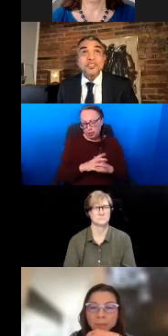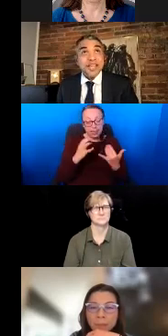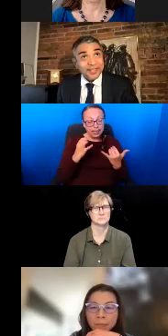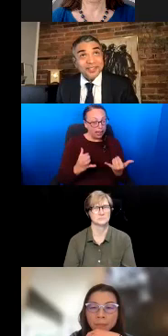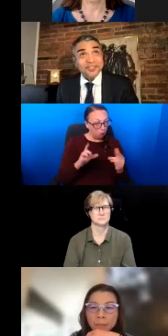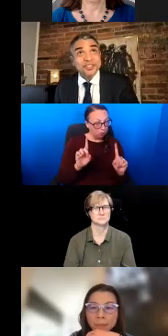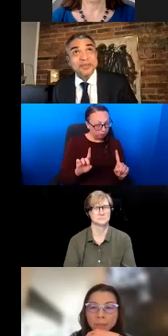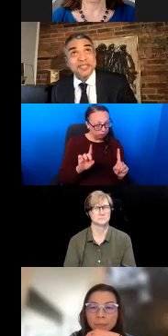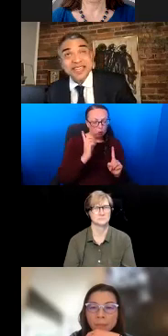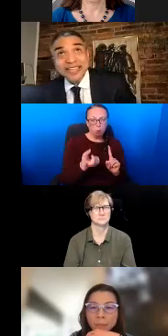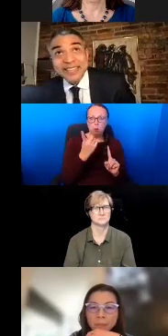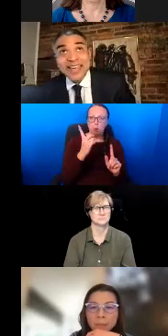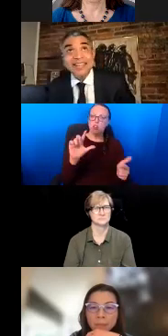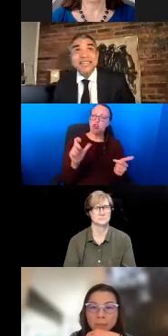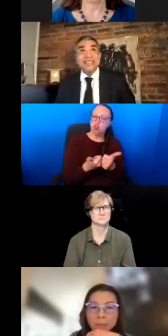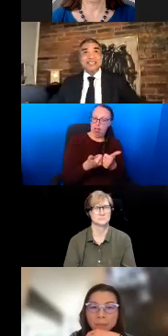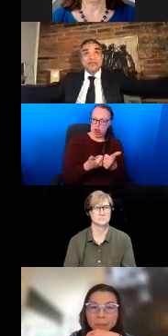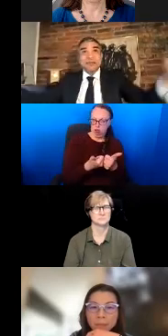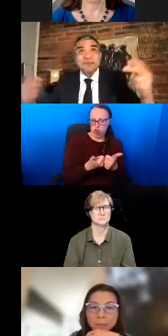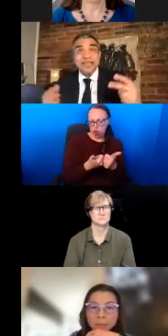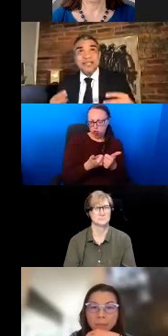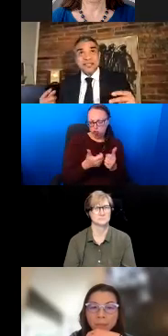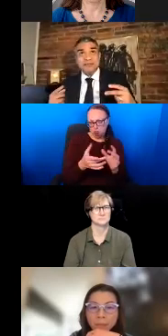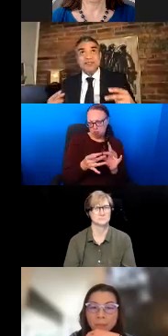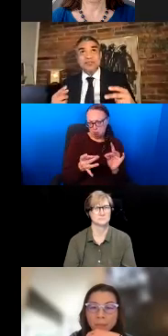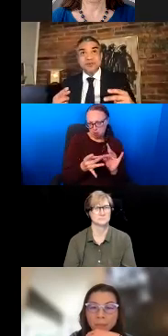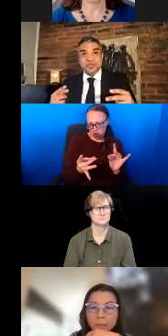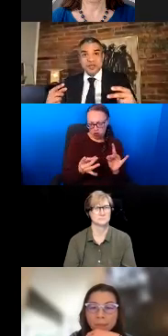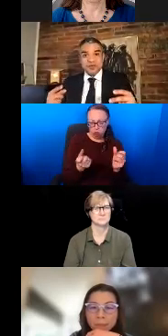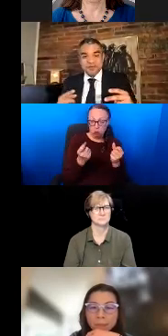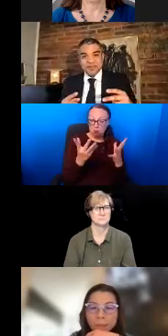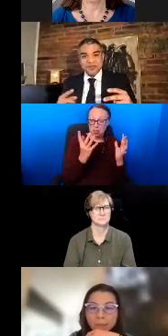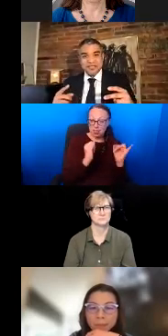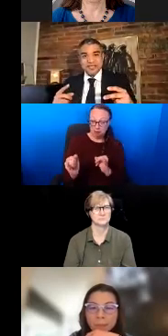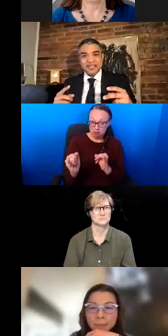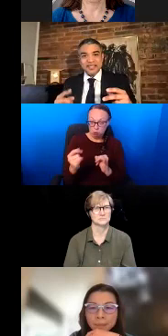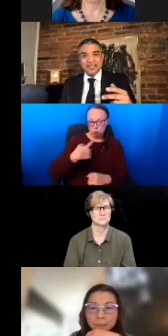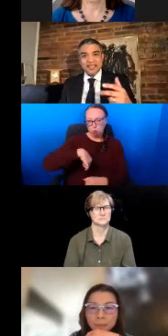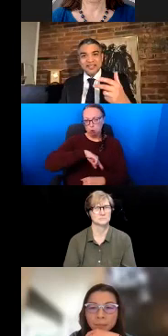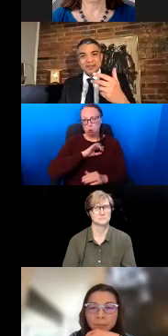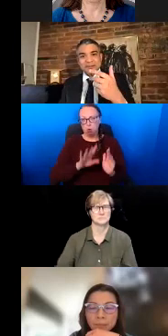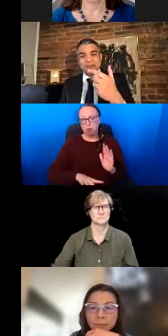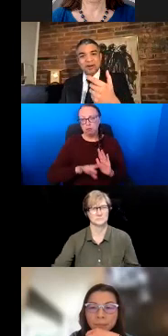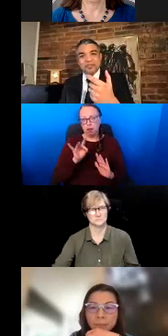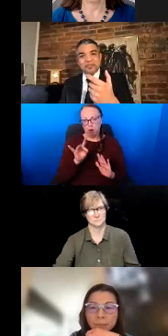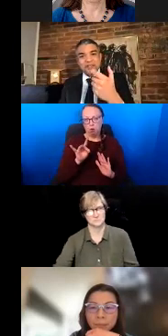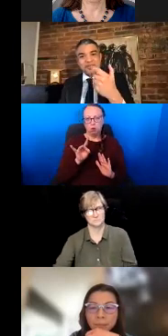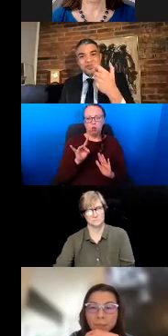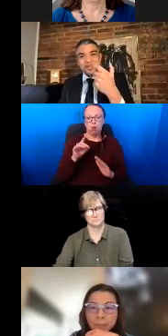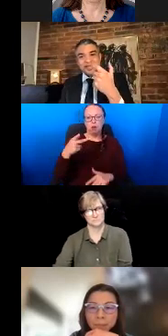one challenge, let me say, in that is that for many individuals, we found that the